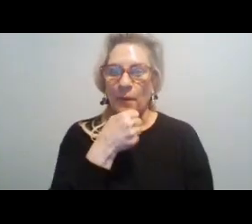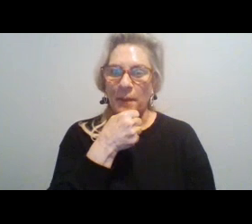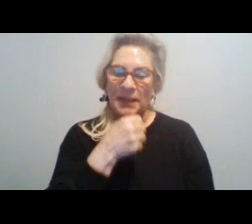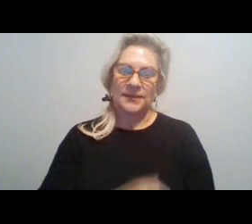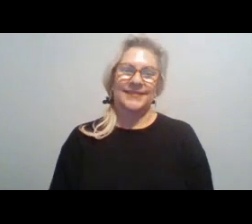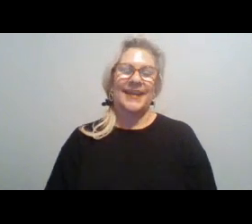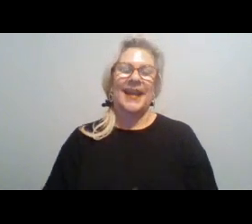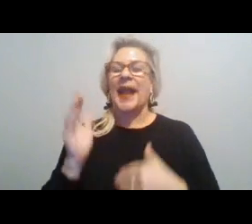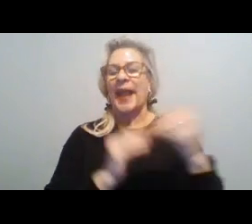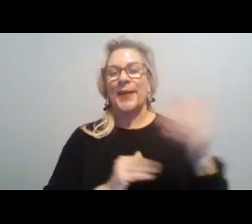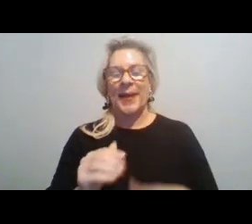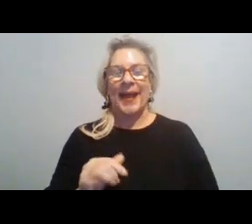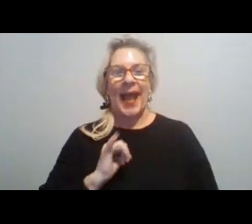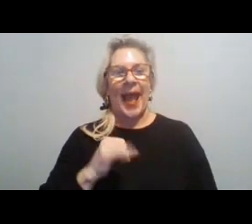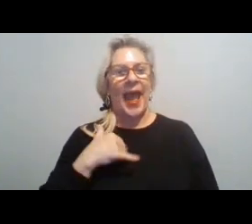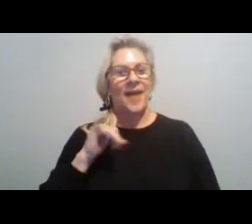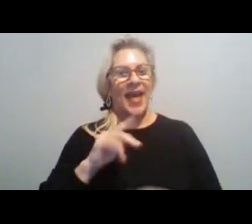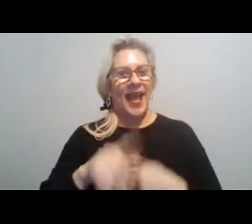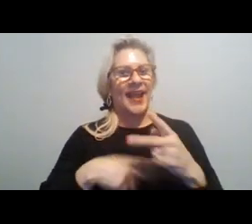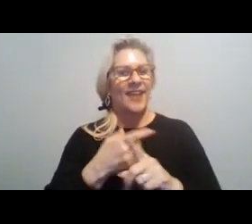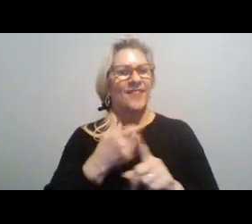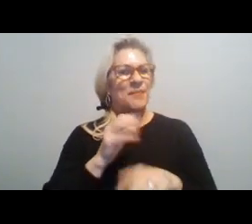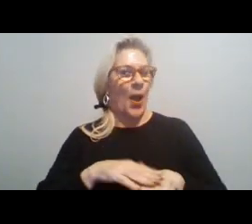I have that impact on people. thank you.